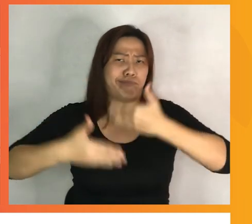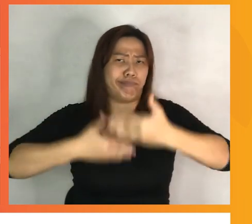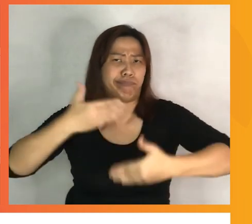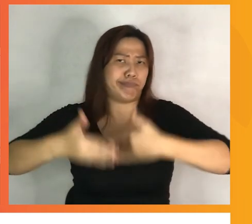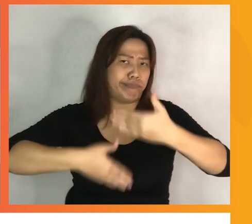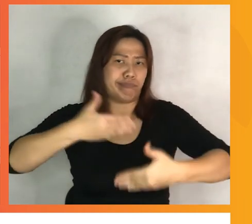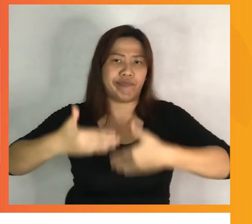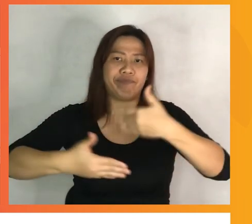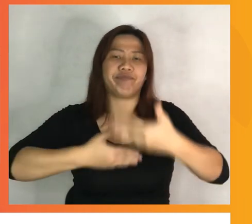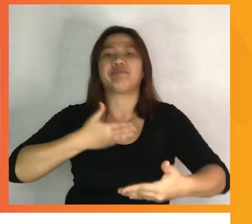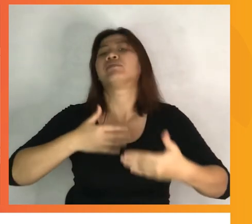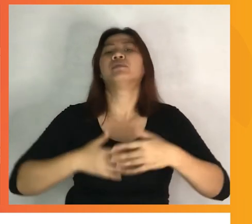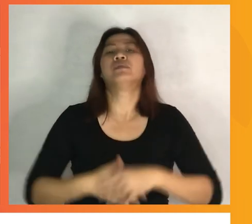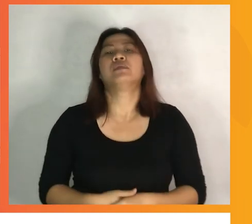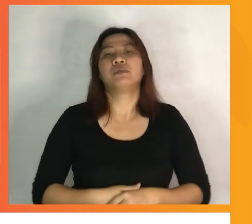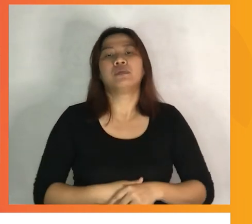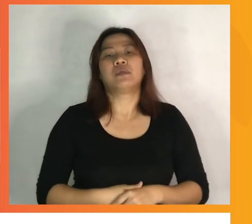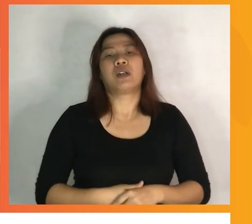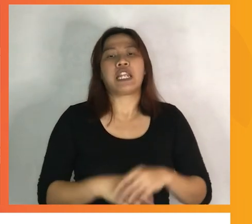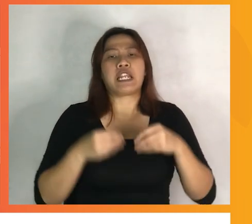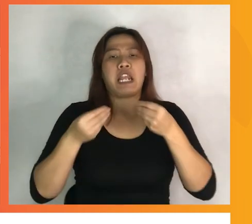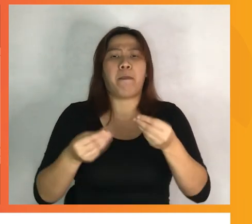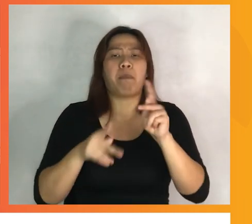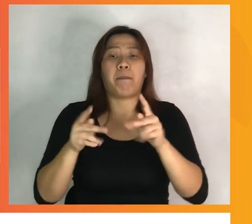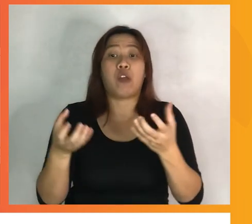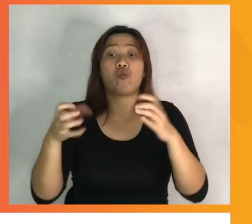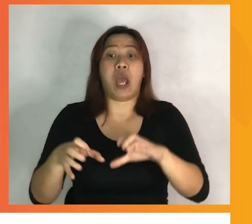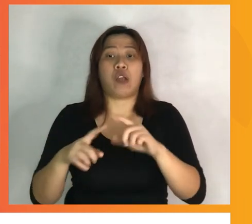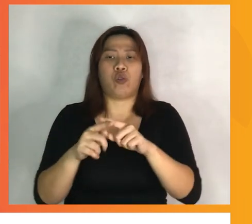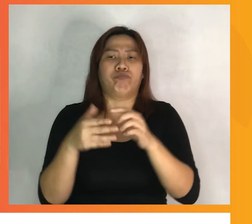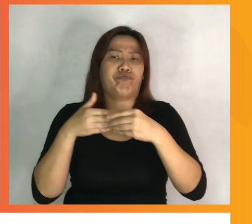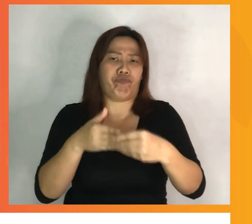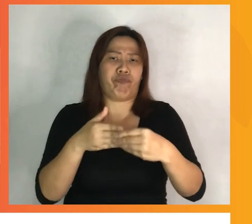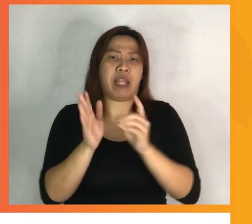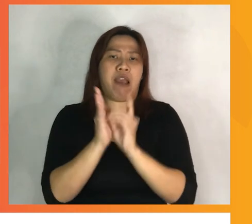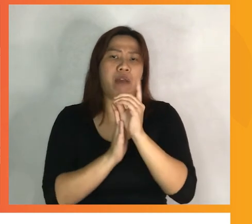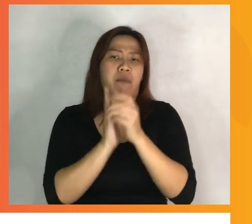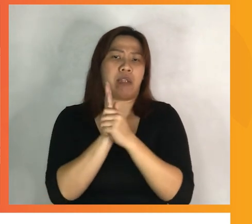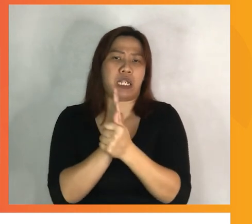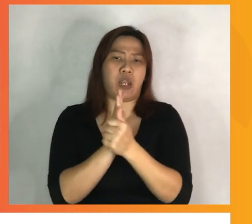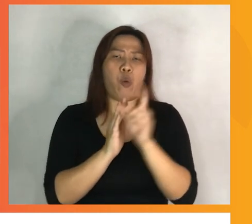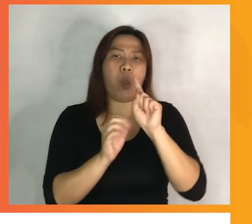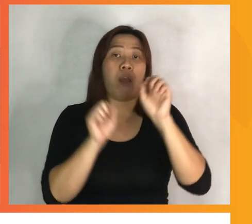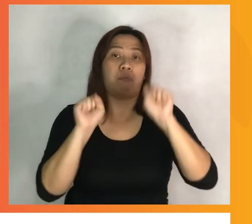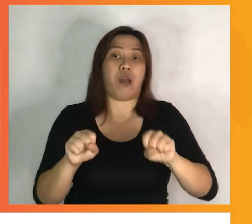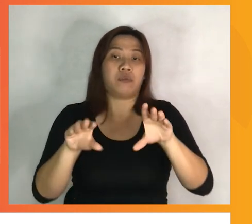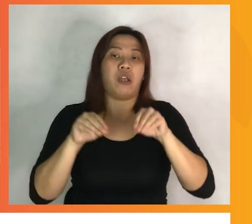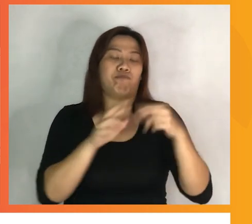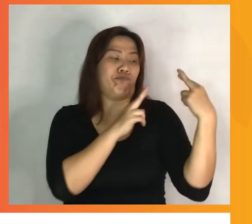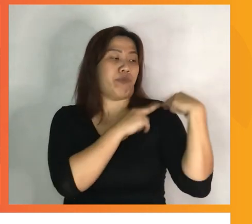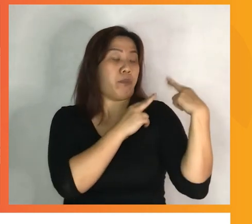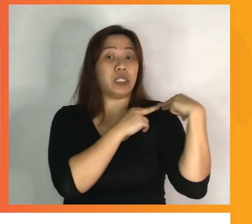the game will progress. Give people opportunity to lead and develop those skills where they can